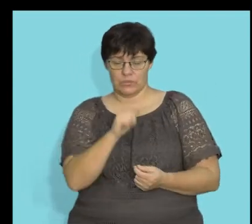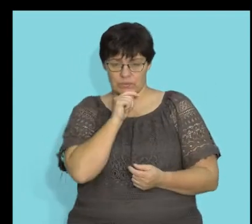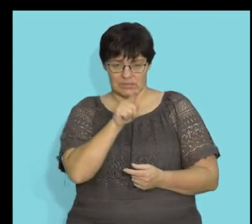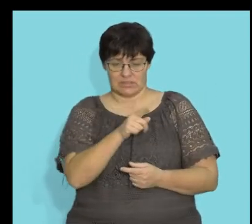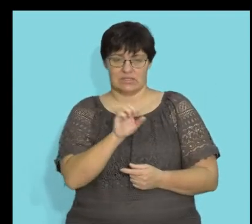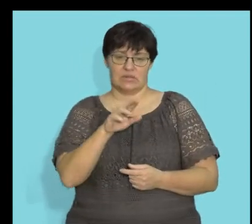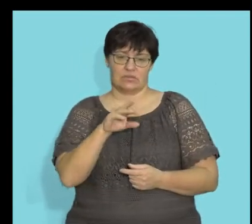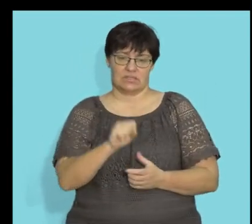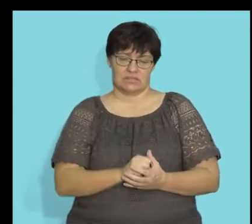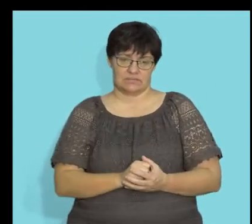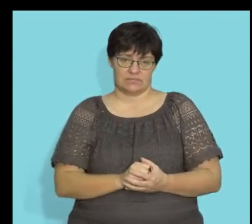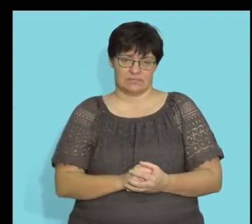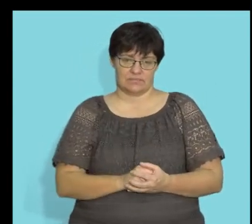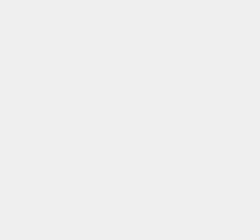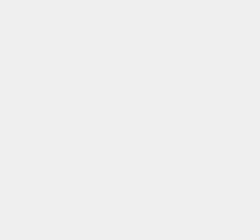series.